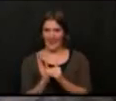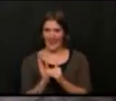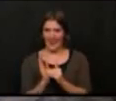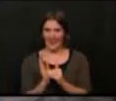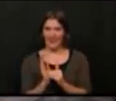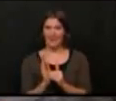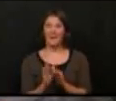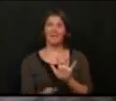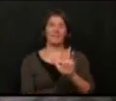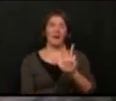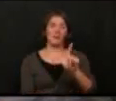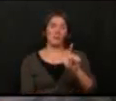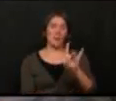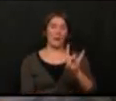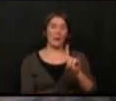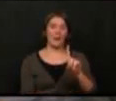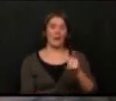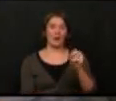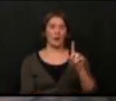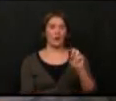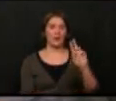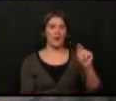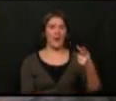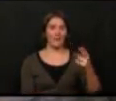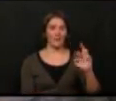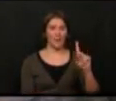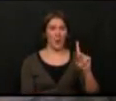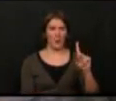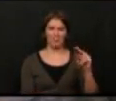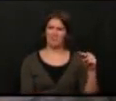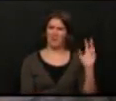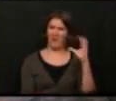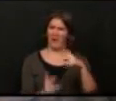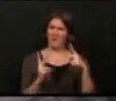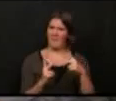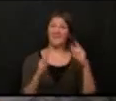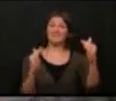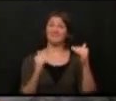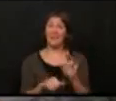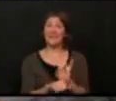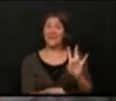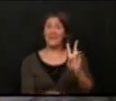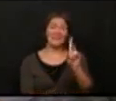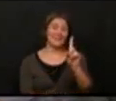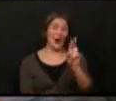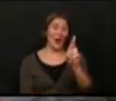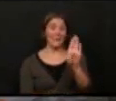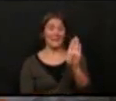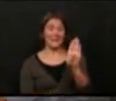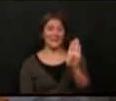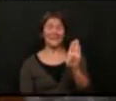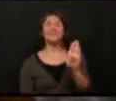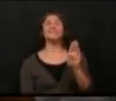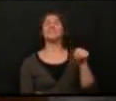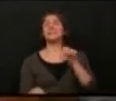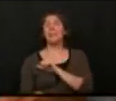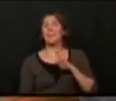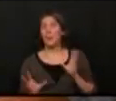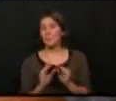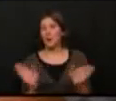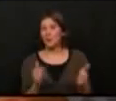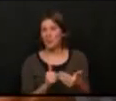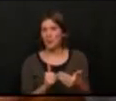528 Goodenough Road. That's a odd spot. 7 p.m., Development Review Board, Select Board Meeting Room, and